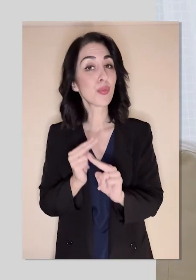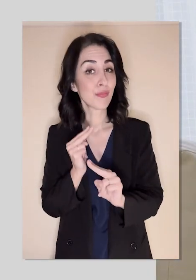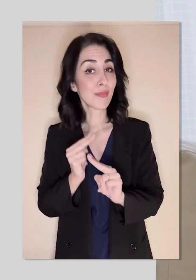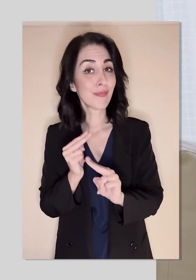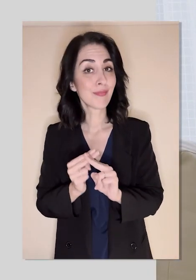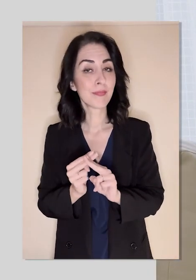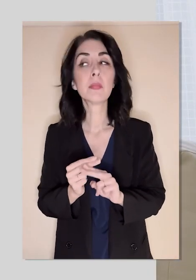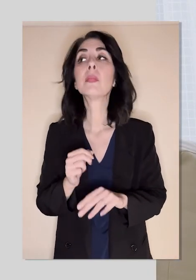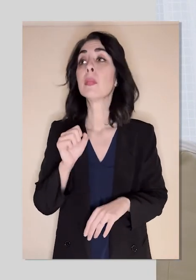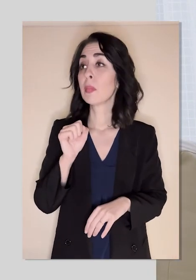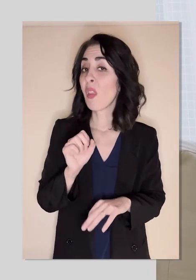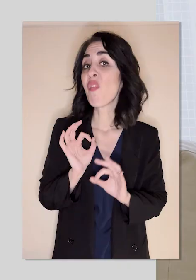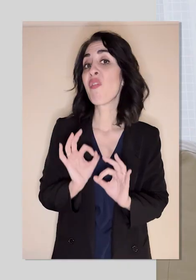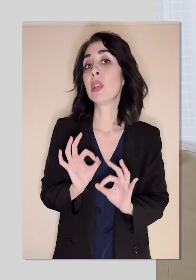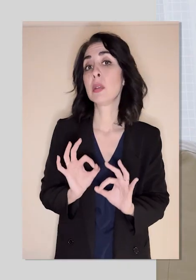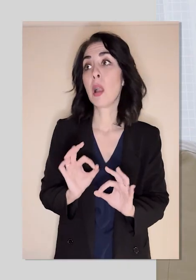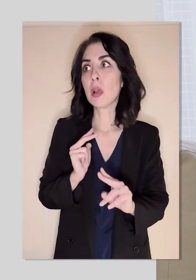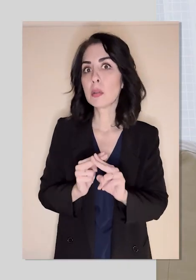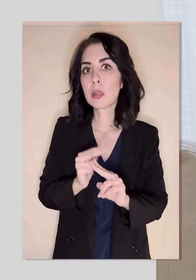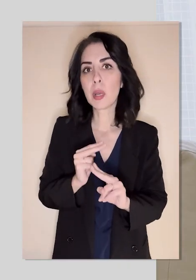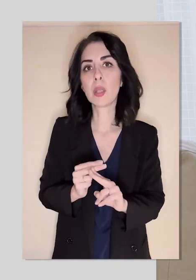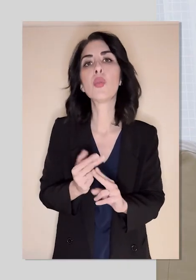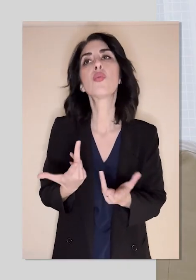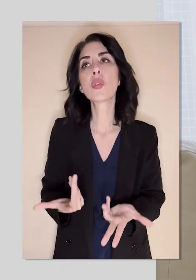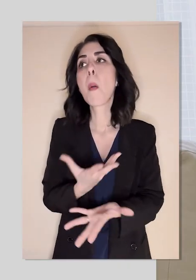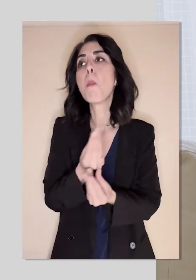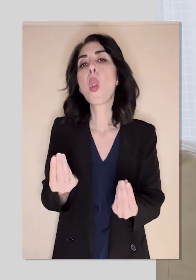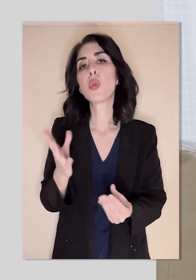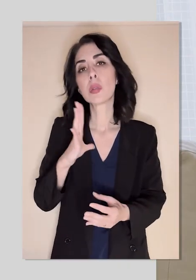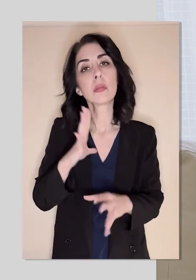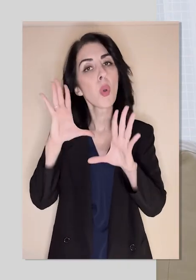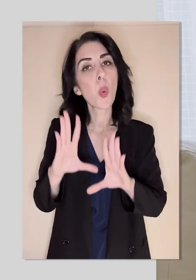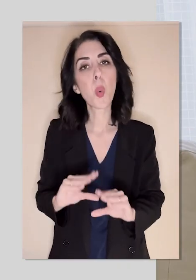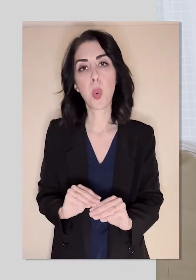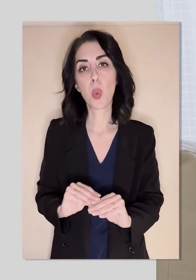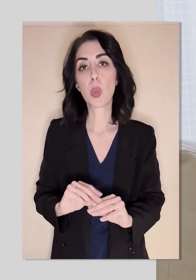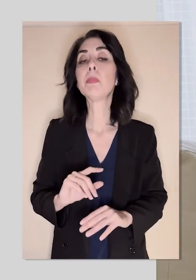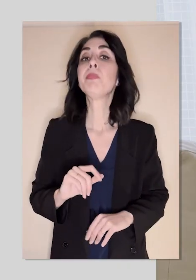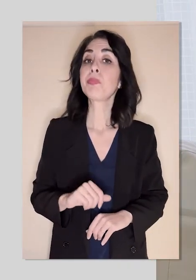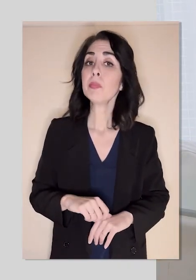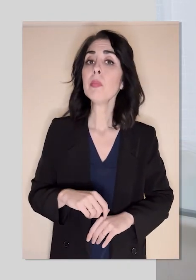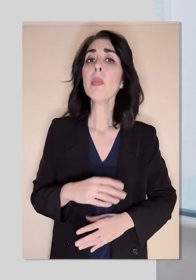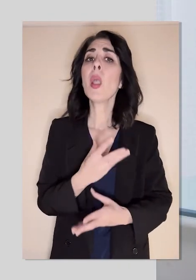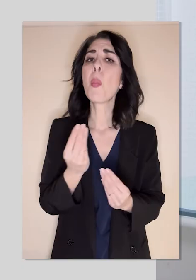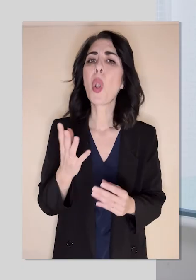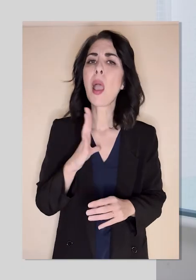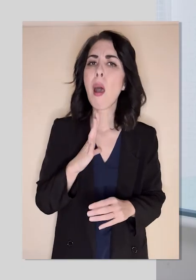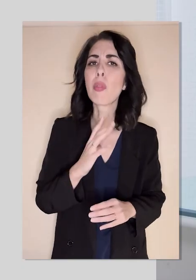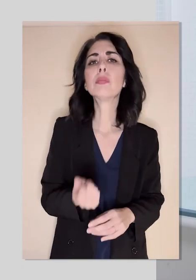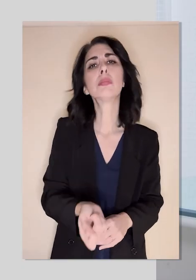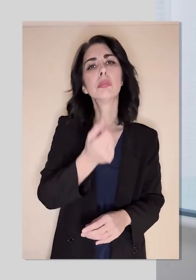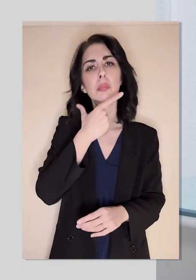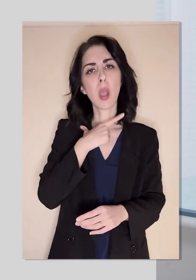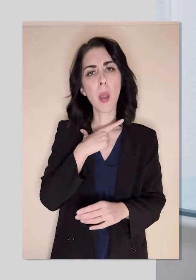everybody. Most people can take a tablet and get better from a triptan tablet, but a lot of